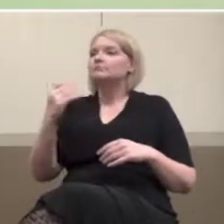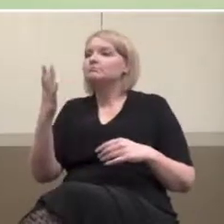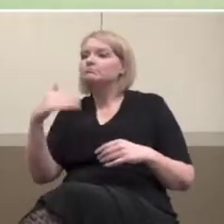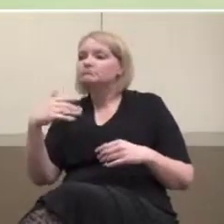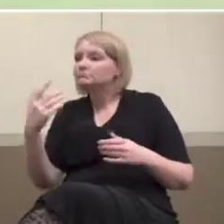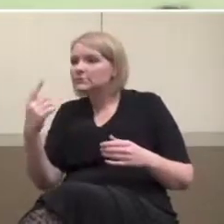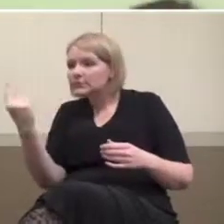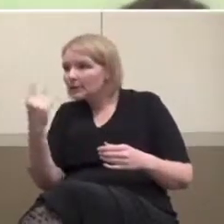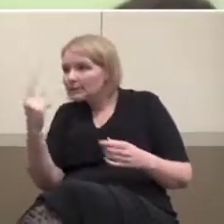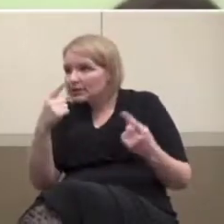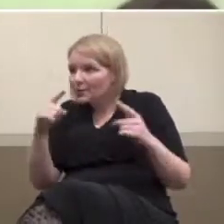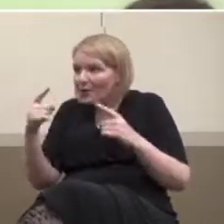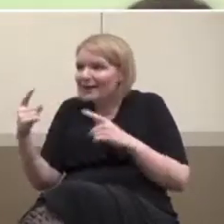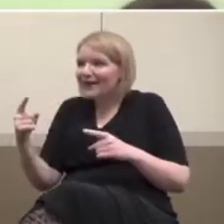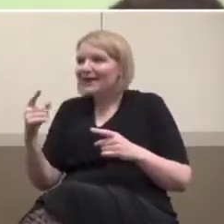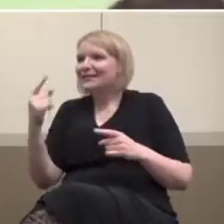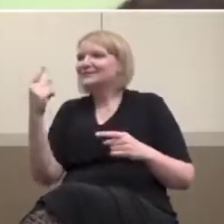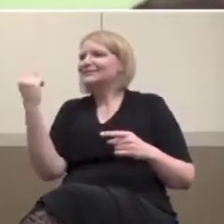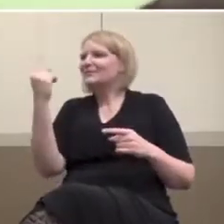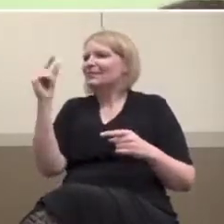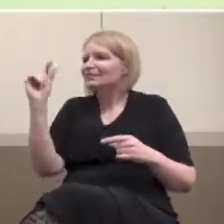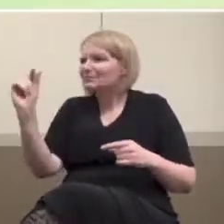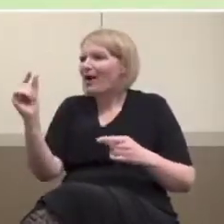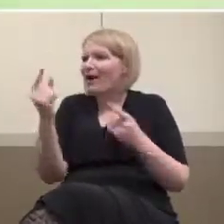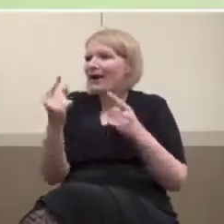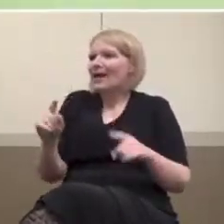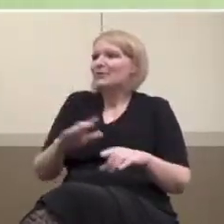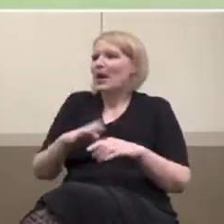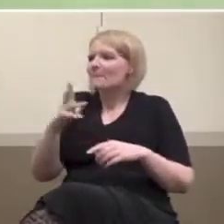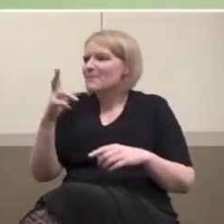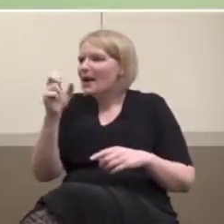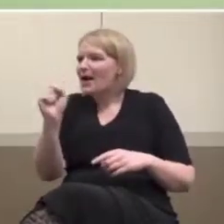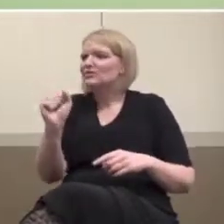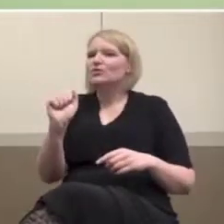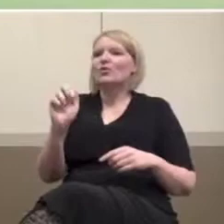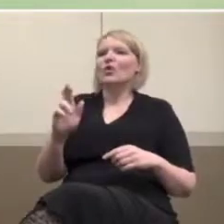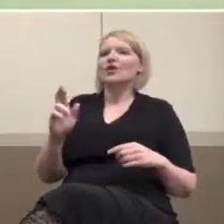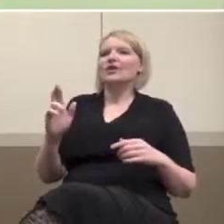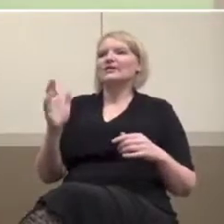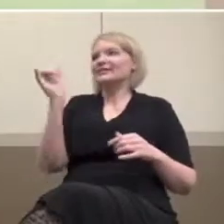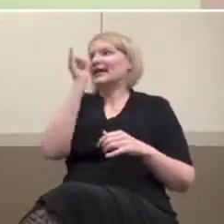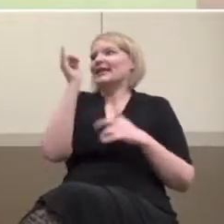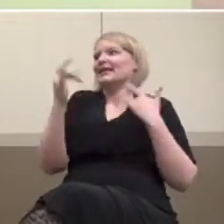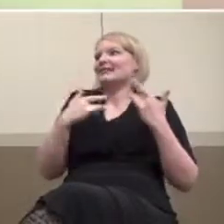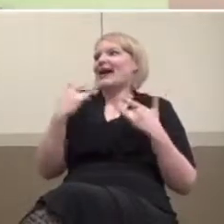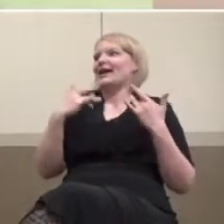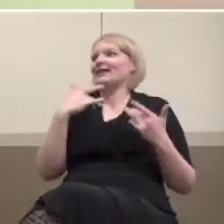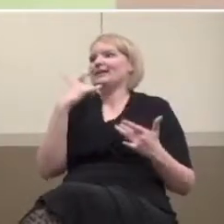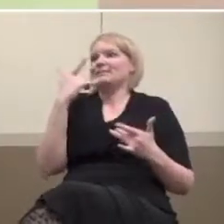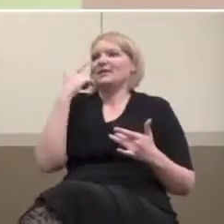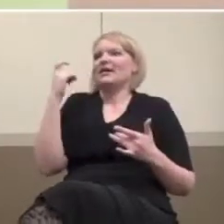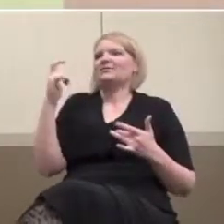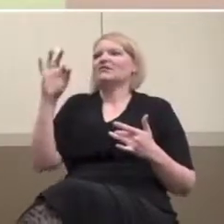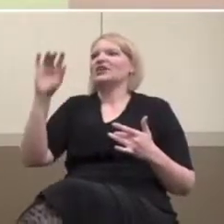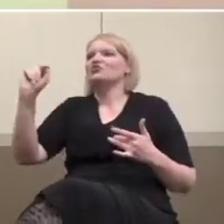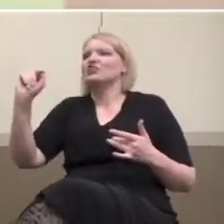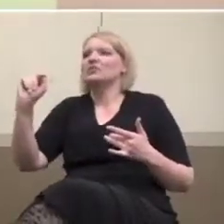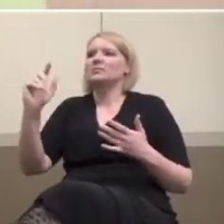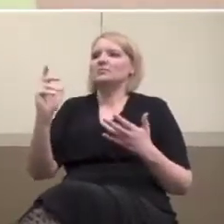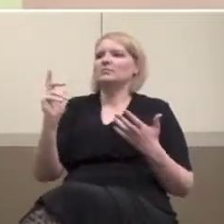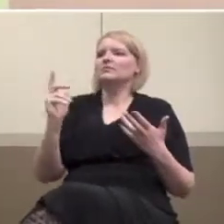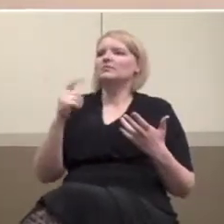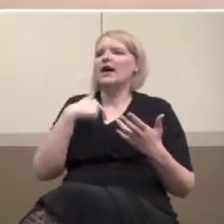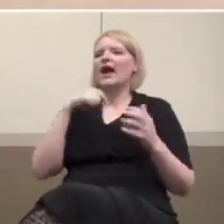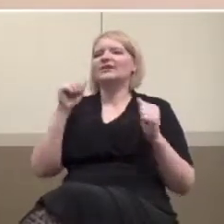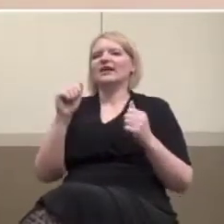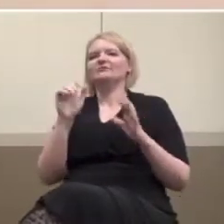Maybe it was just something small in the bus that happened, or silly excited might be like, oh, we have a field trip. So it can kind of gauge their mood in the morning, which